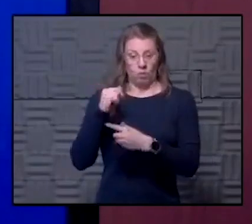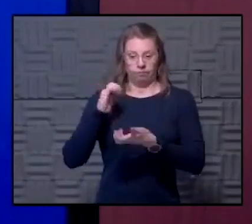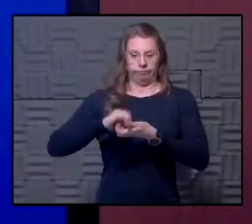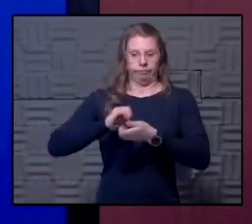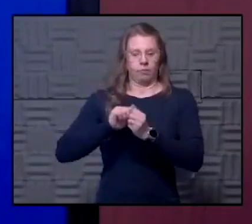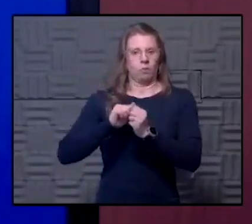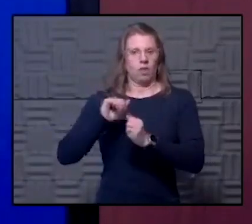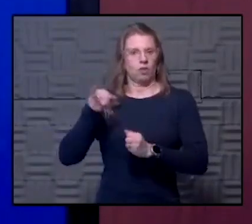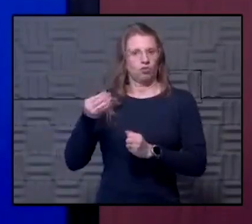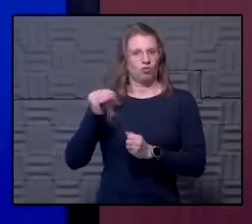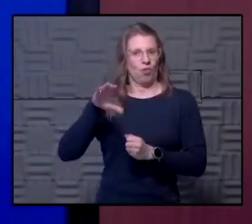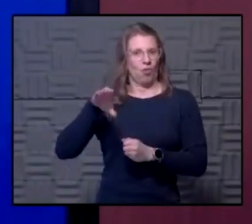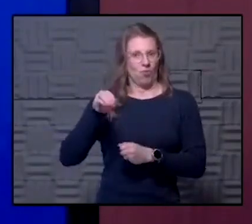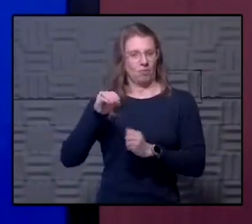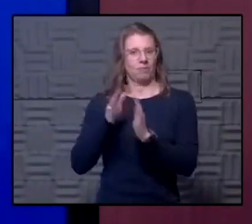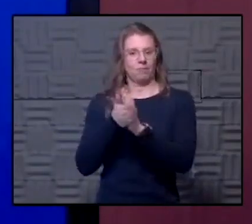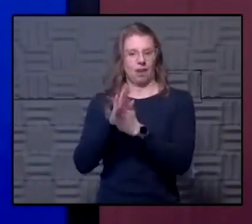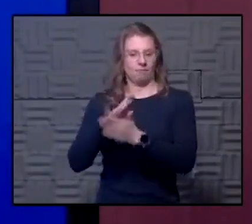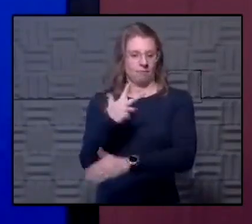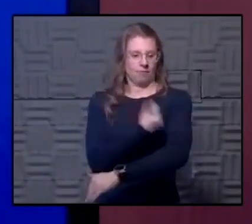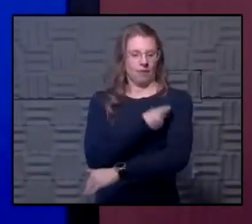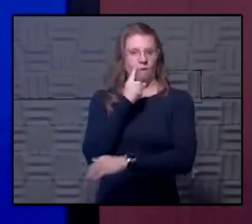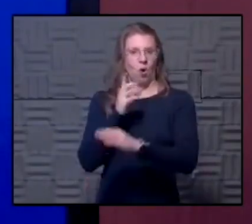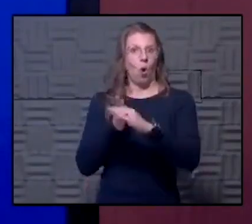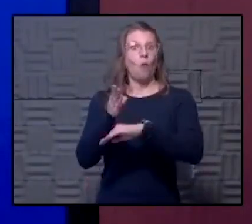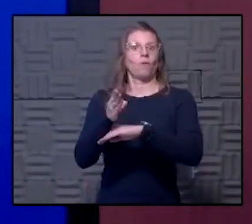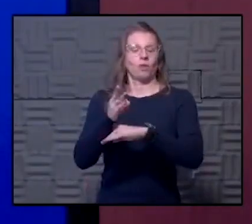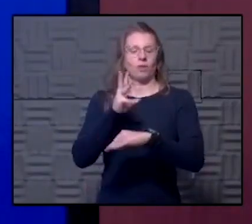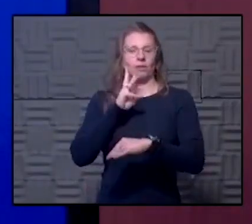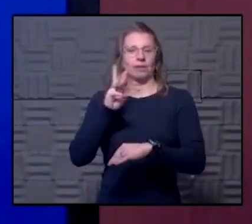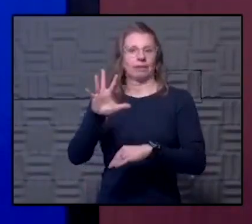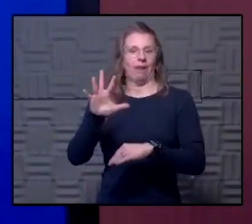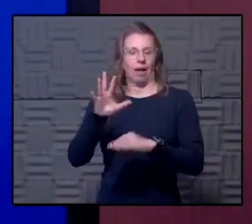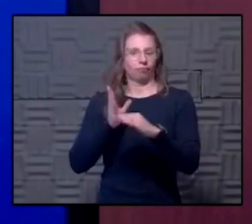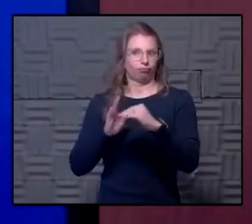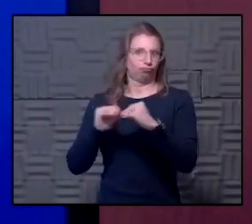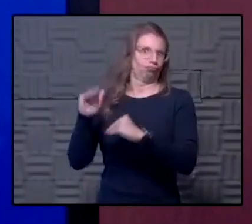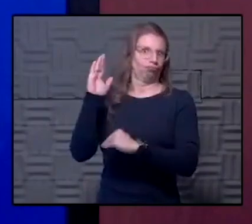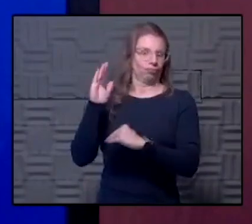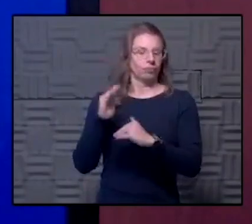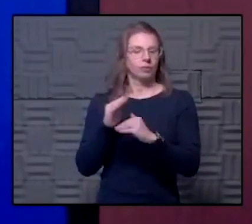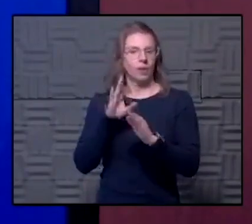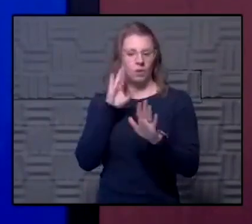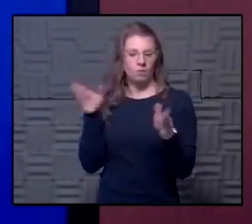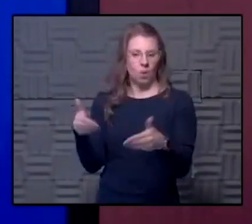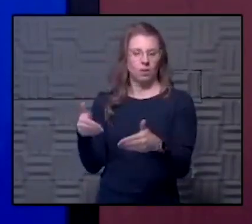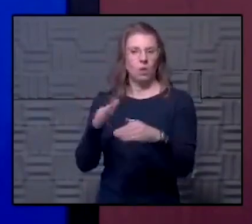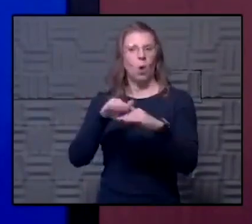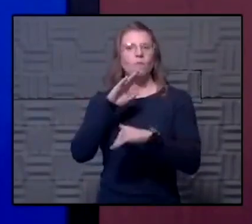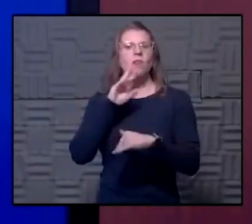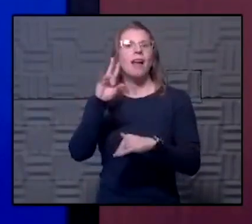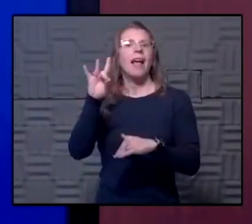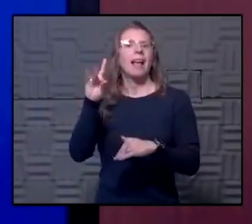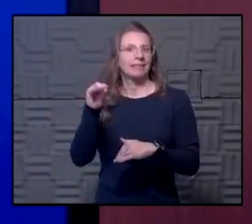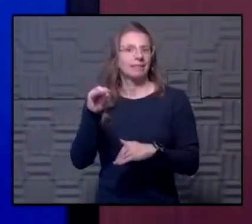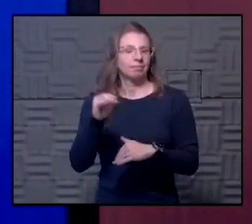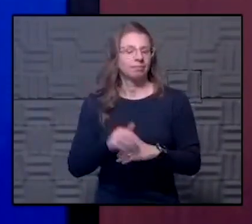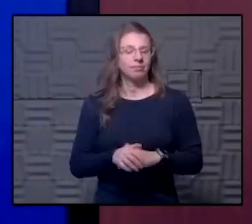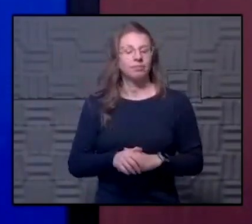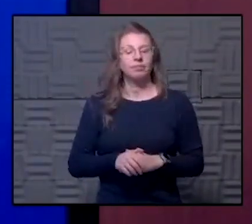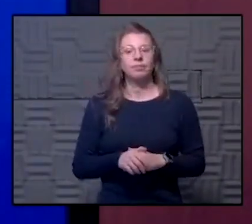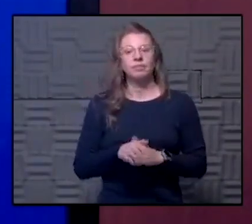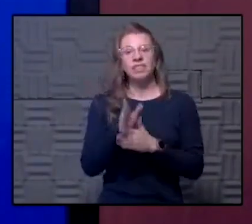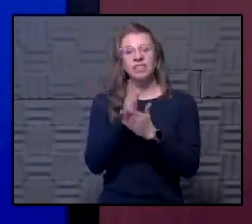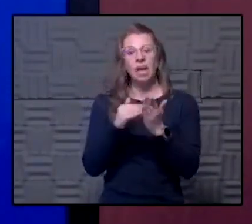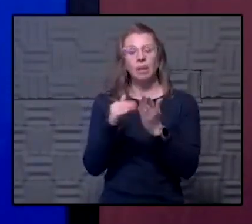with Johnson County to be a vaccination site for their over 65 populations, while they have focused on over 80 and